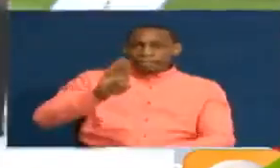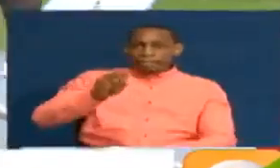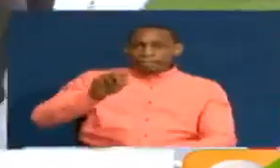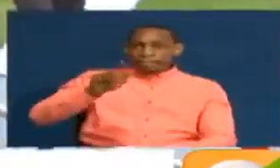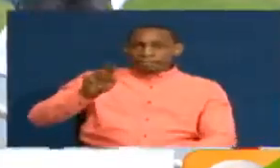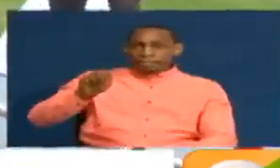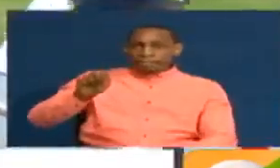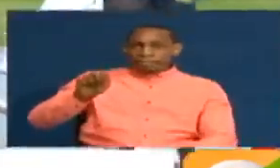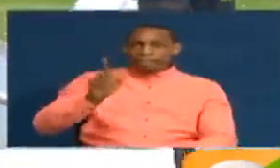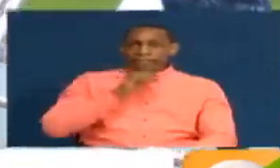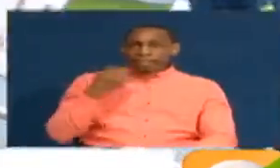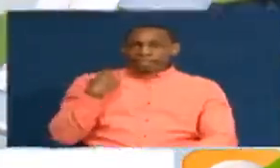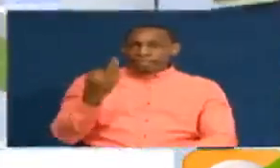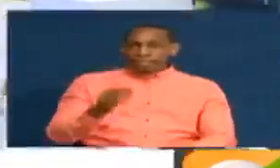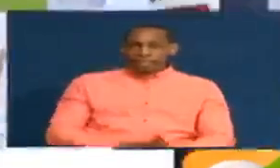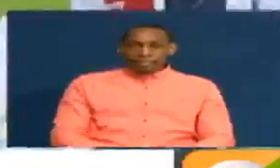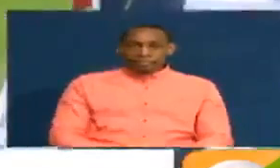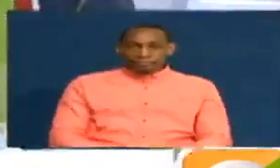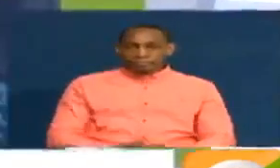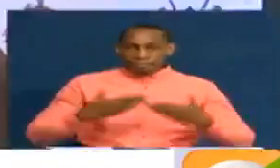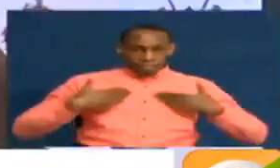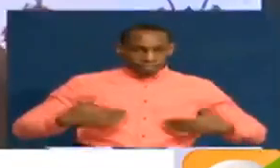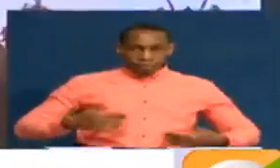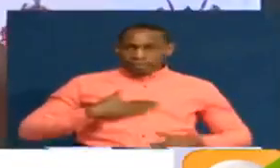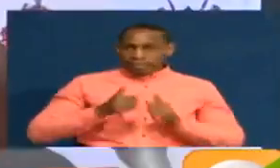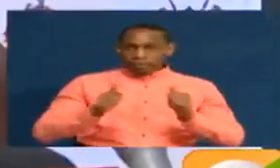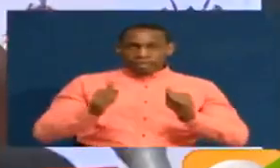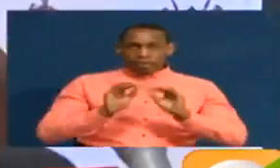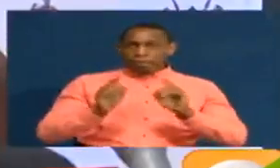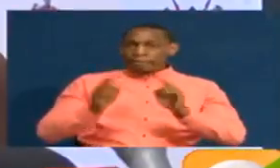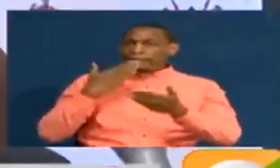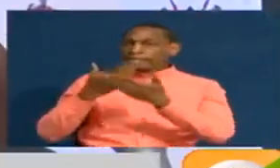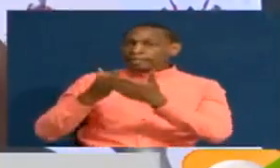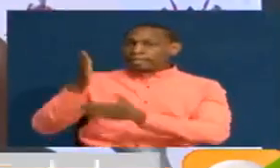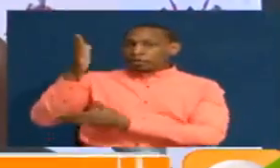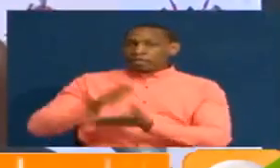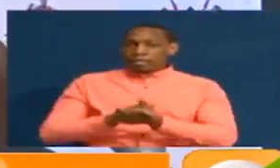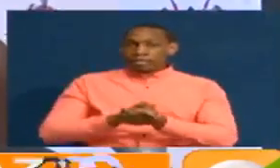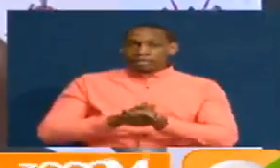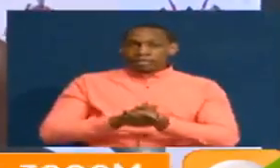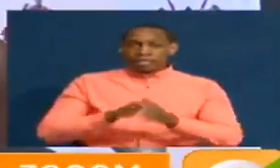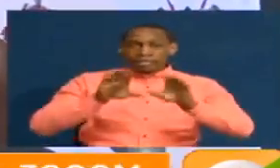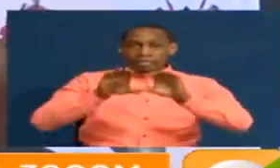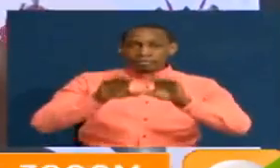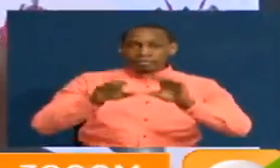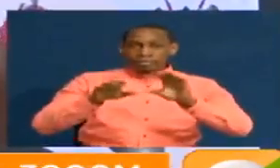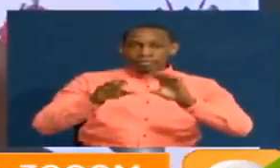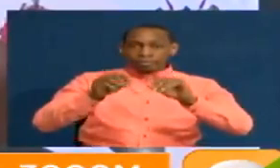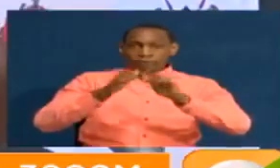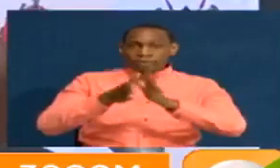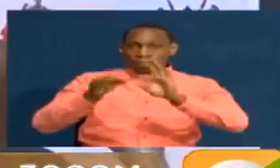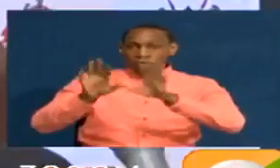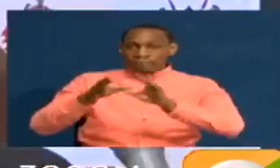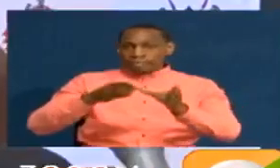Kiget was third. CV yangu haikuwa sawa, but nashukuru Mungu nime make to Olympic. Tunaenda sasa